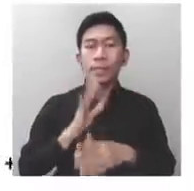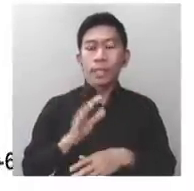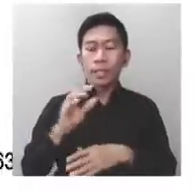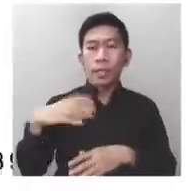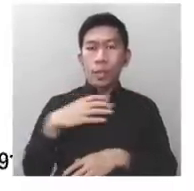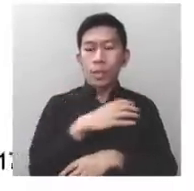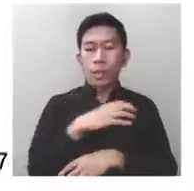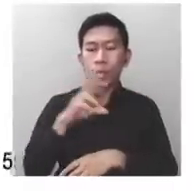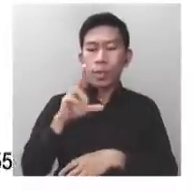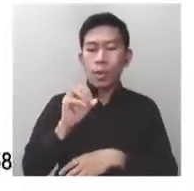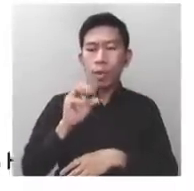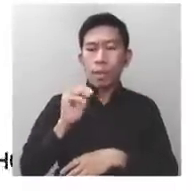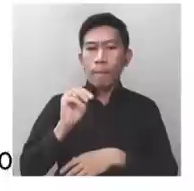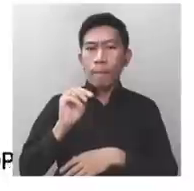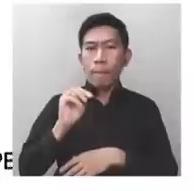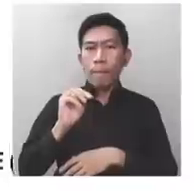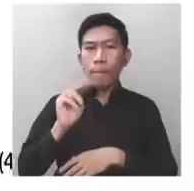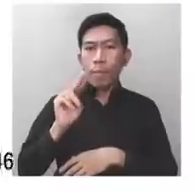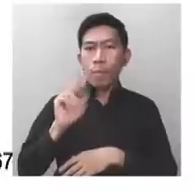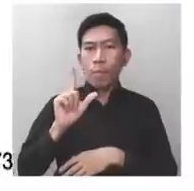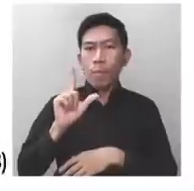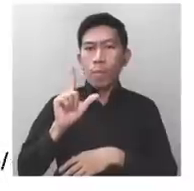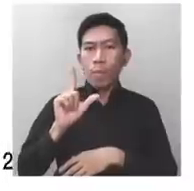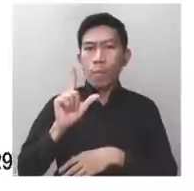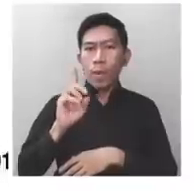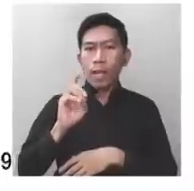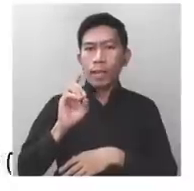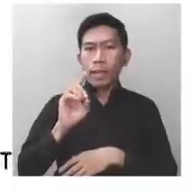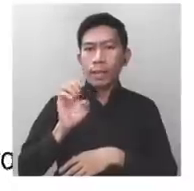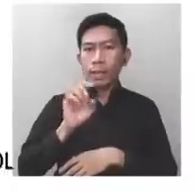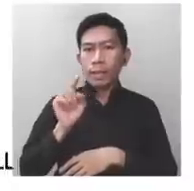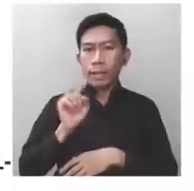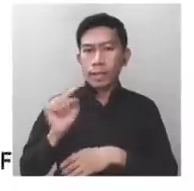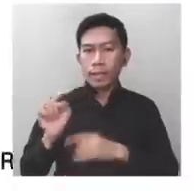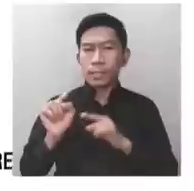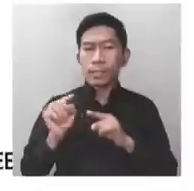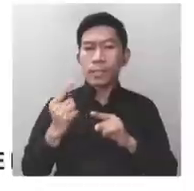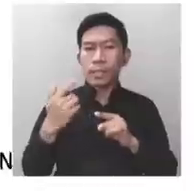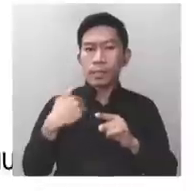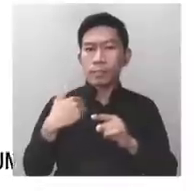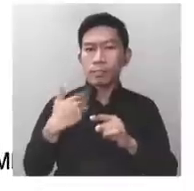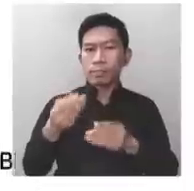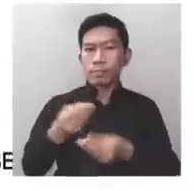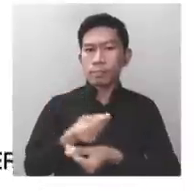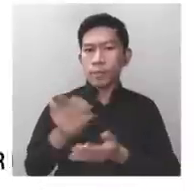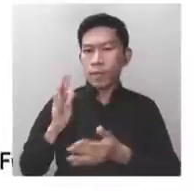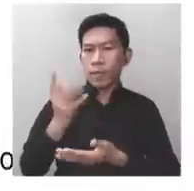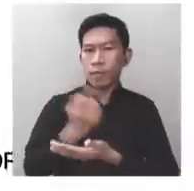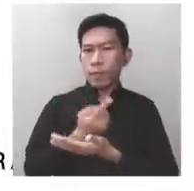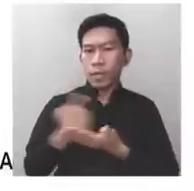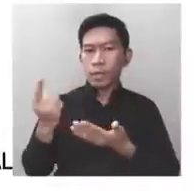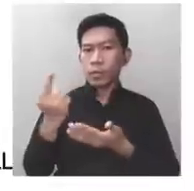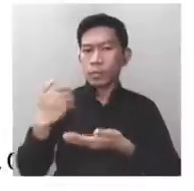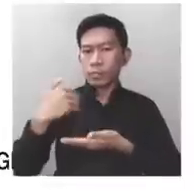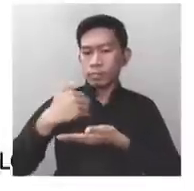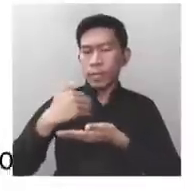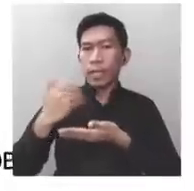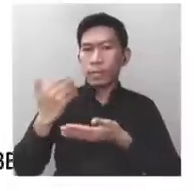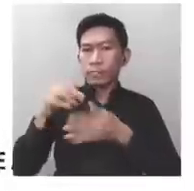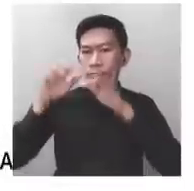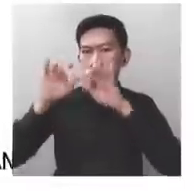you guys a 5-week period to finish a budget. Is this achievable? Where are you at this